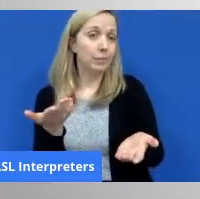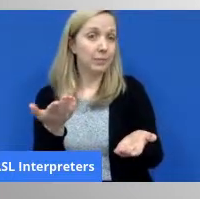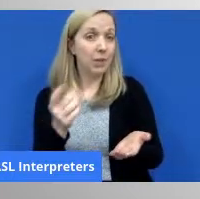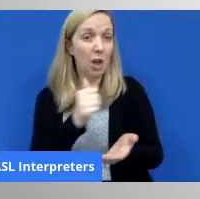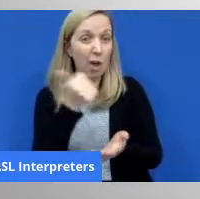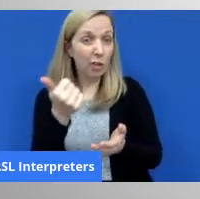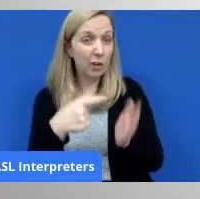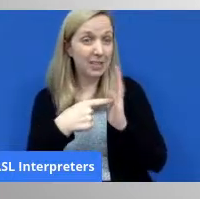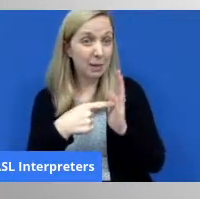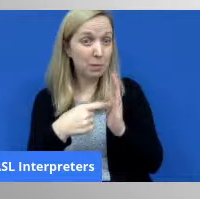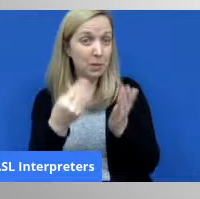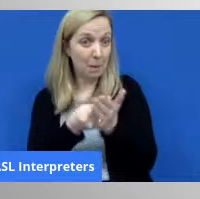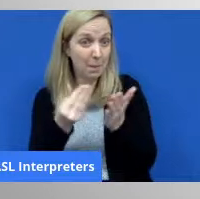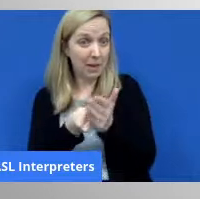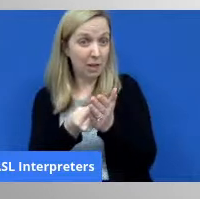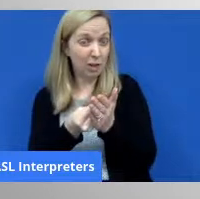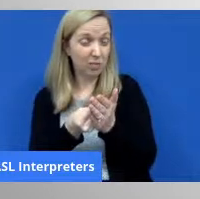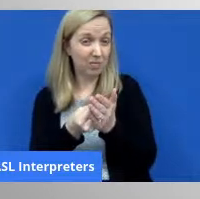commingled, so to speak.